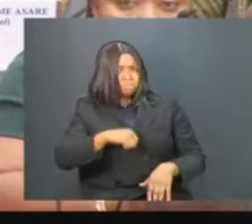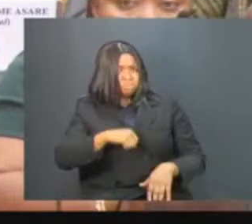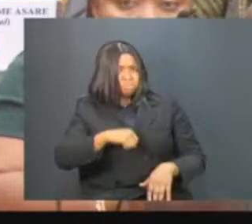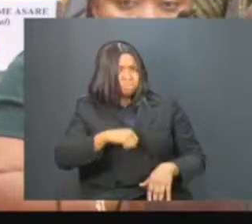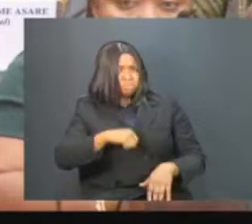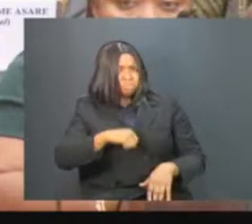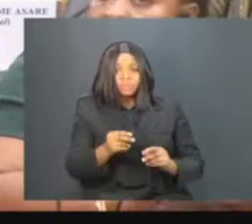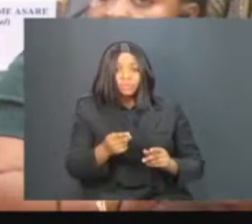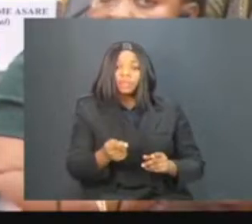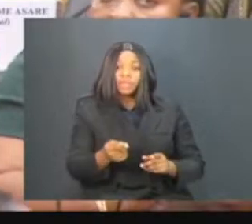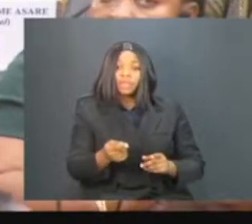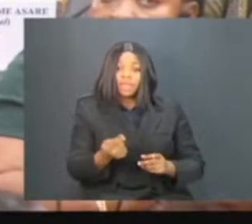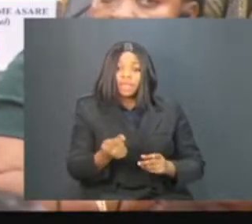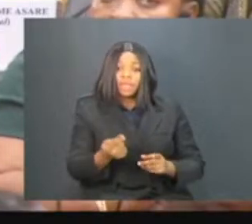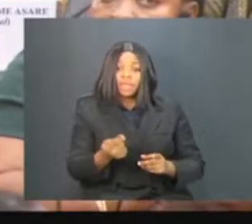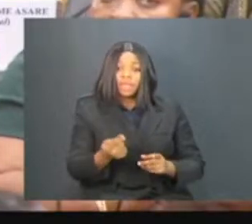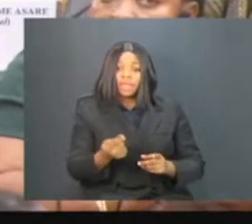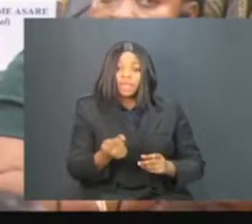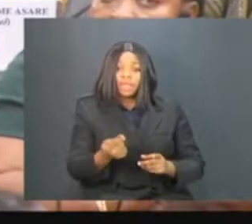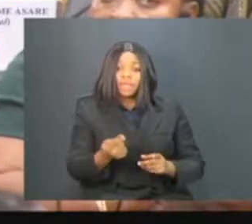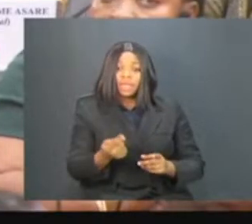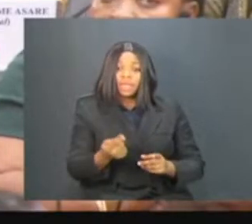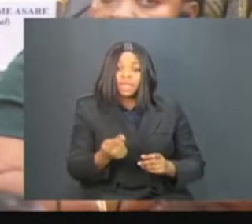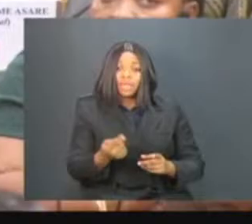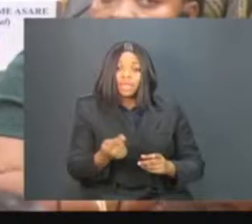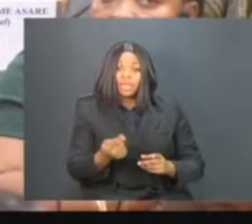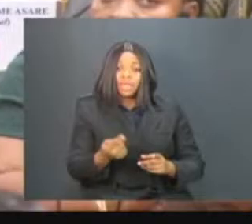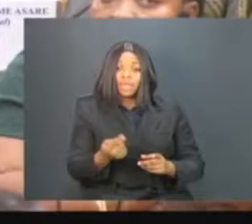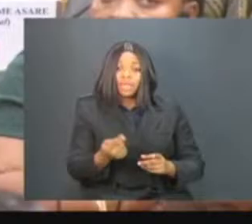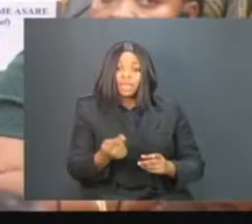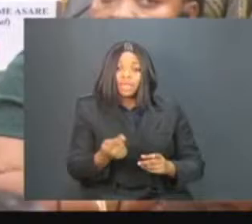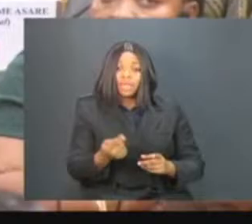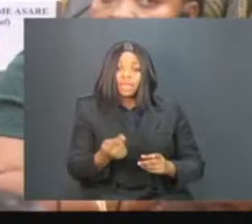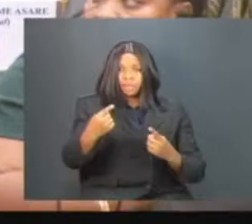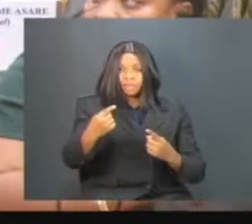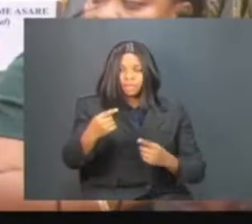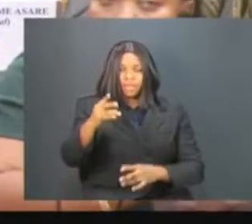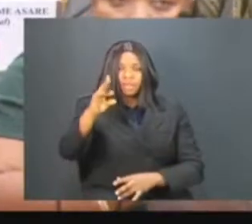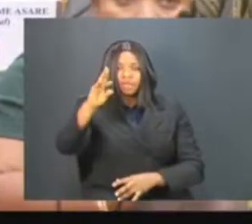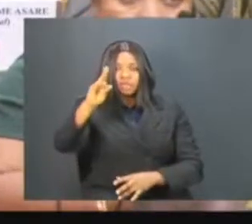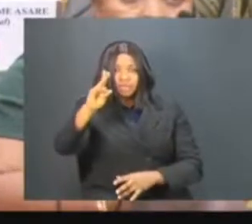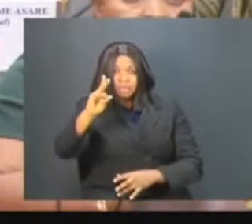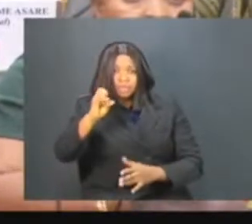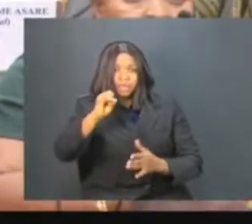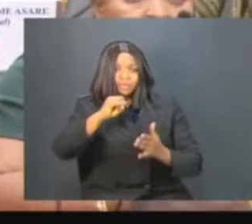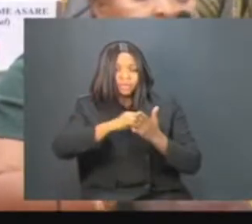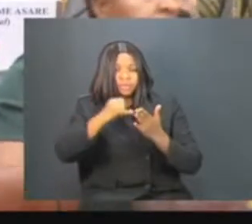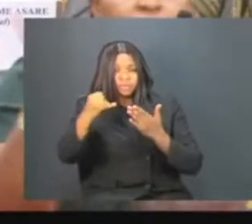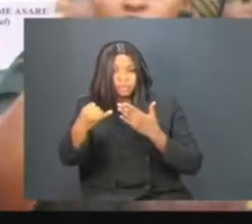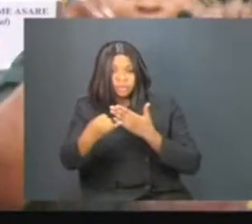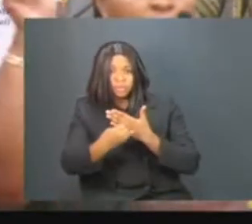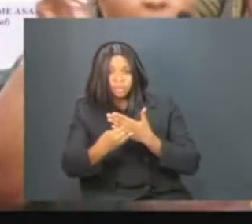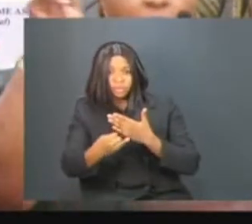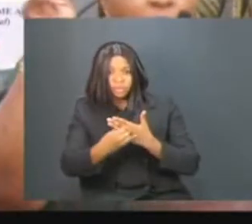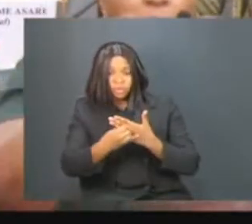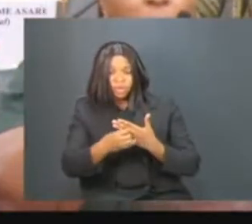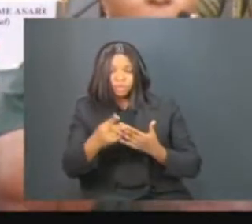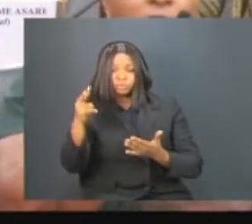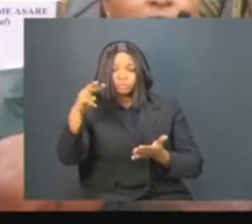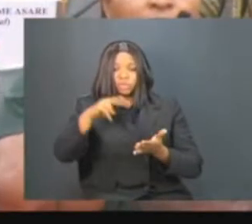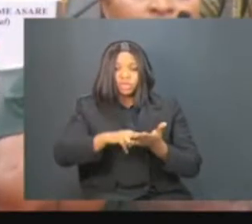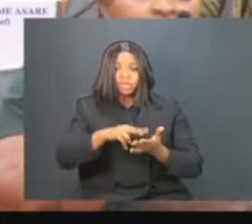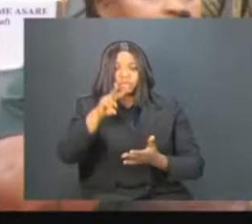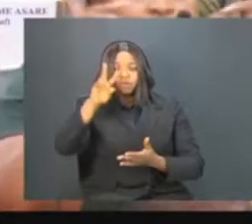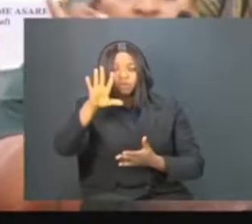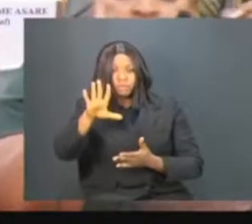NDC government came into power, 7 January 2025, have you heard of a single strike from